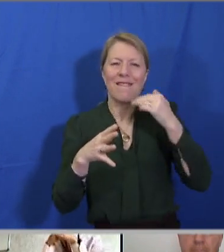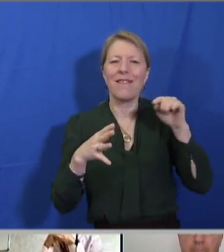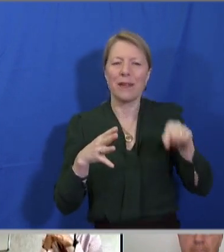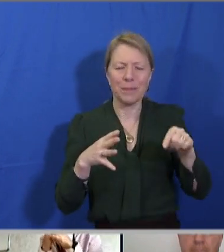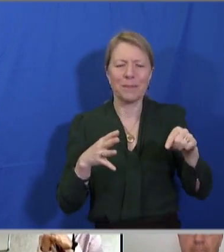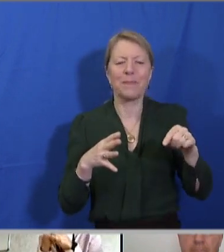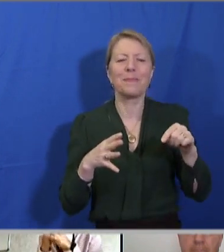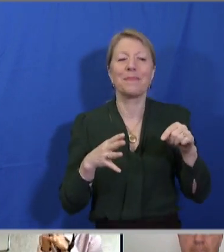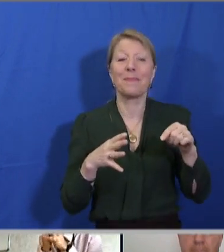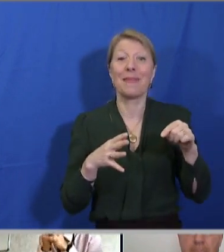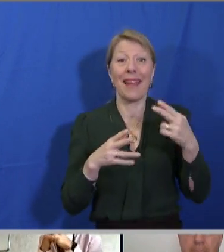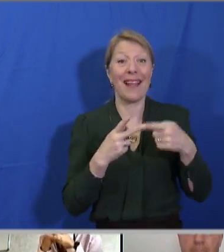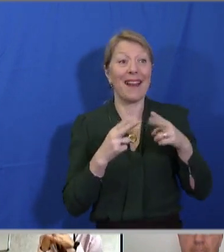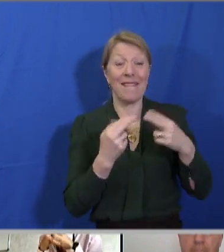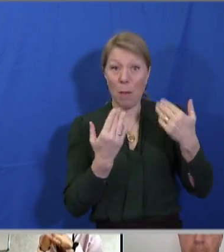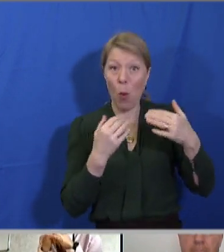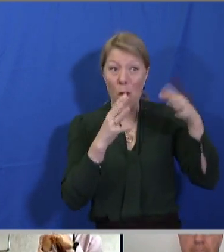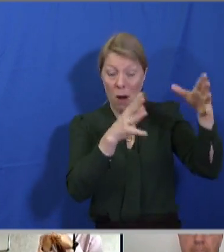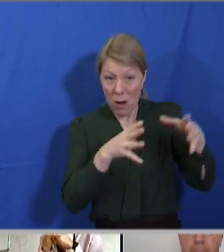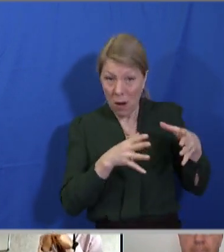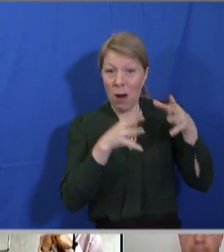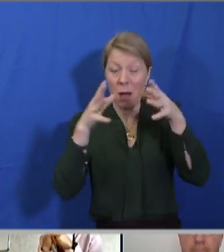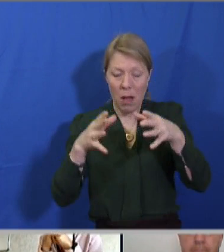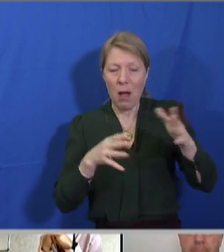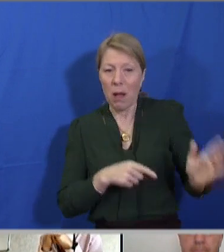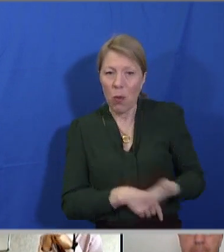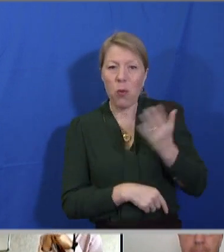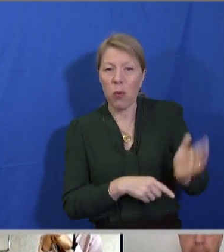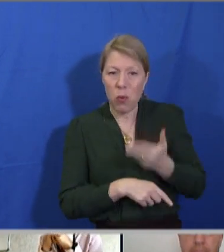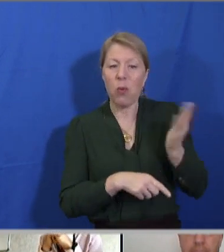that will give us a very strong sense of what we need. And as Ryan's indicated,